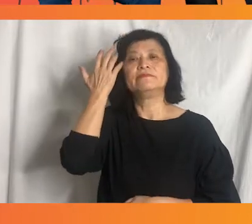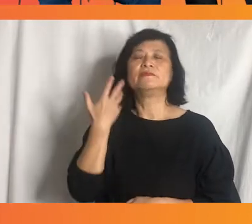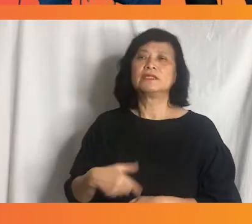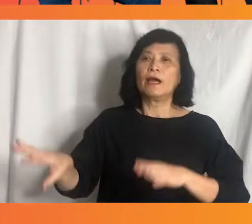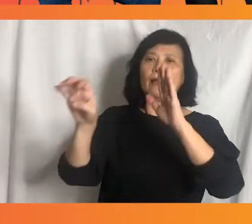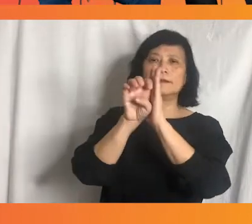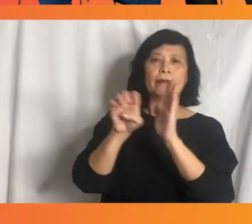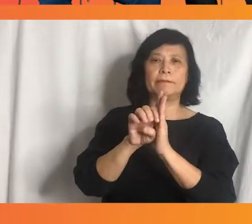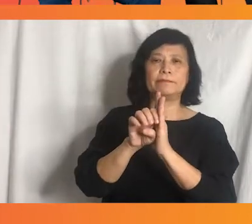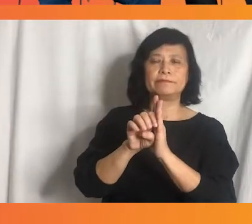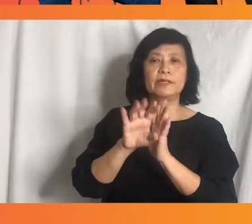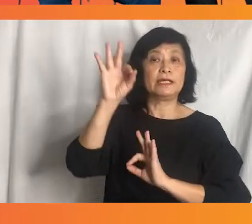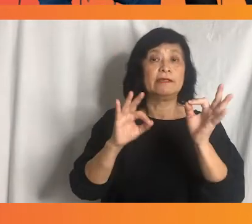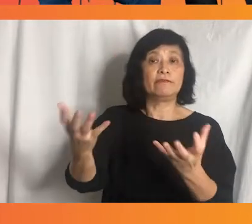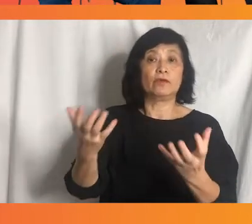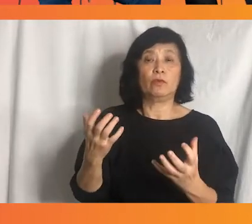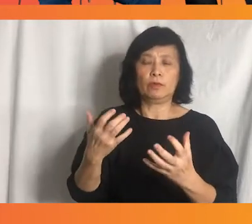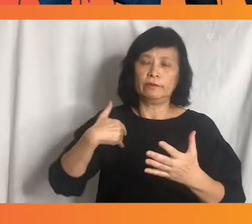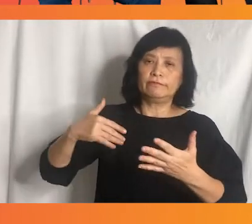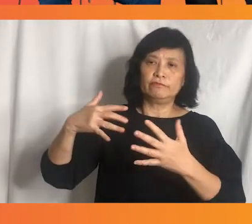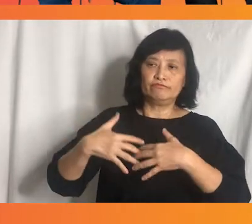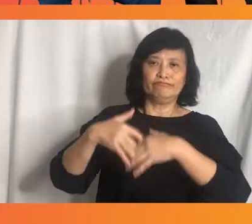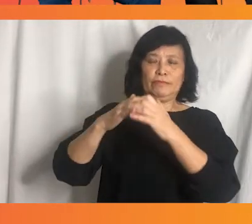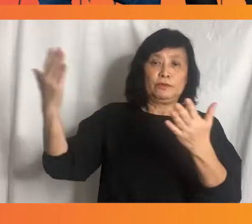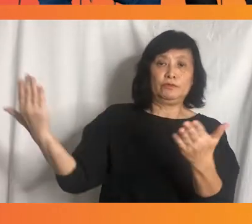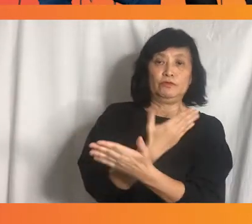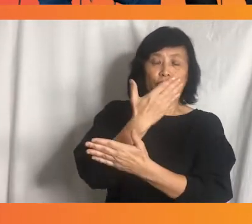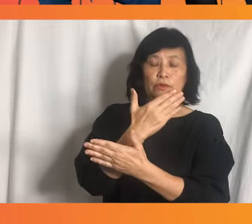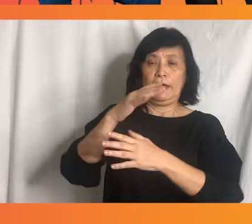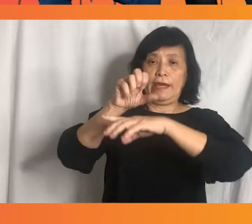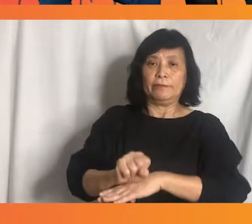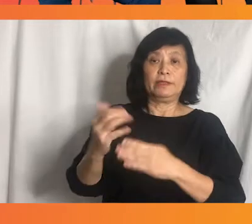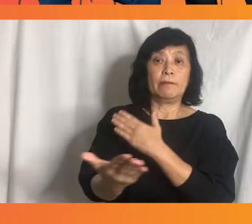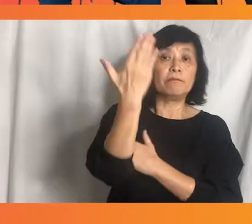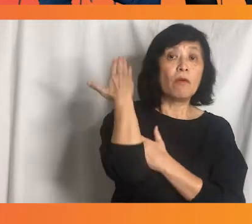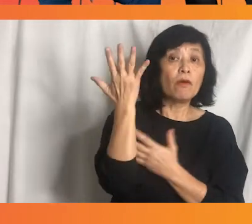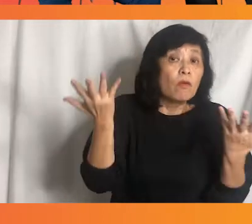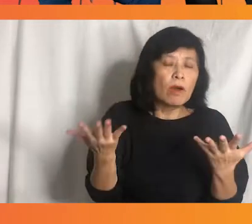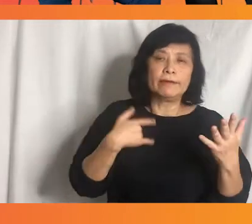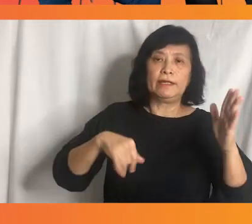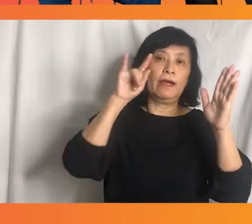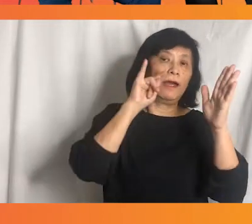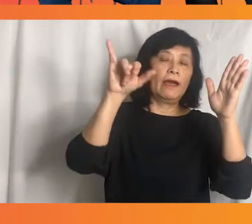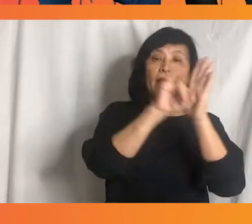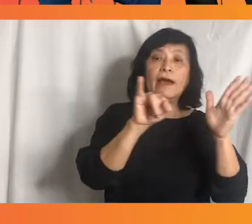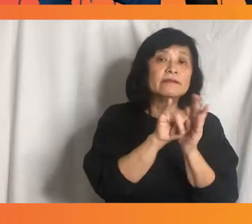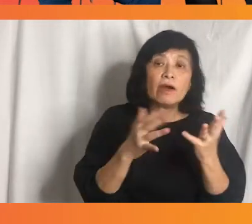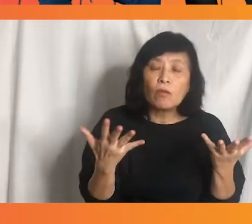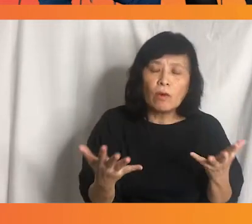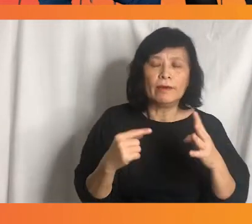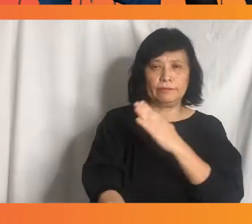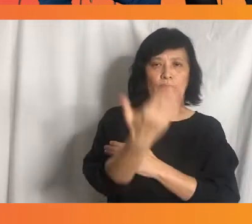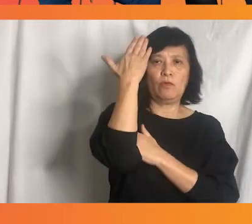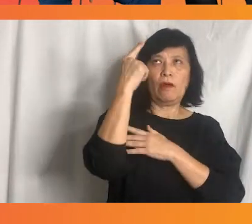For example, if we want to form a new habit of exercising in the morning, our identified desired routine or habit would be